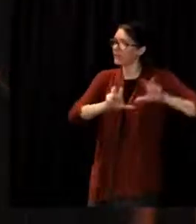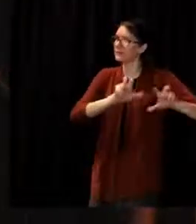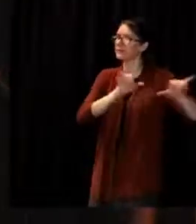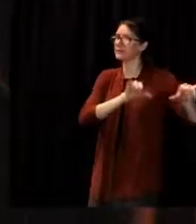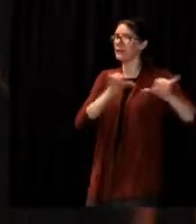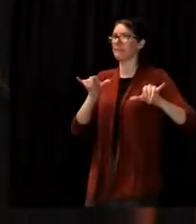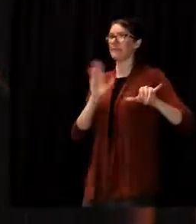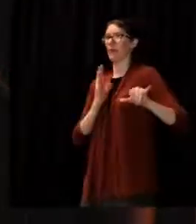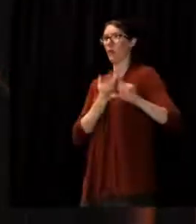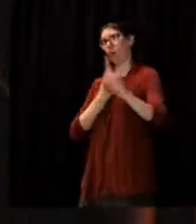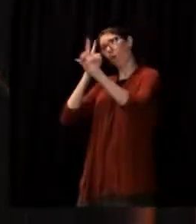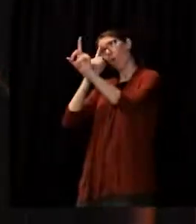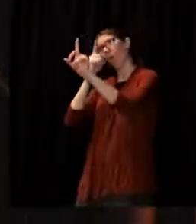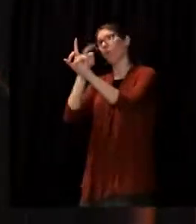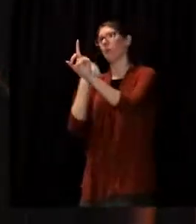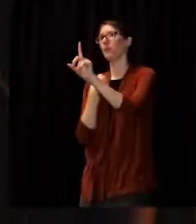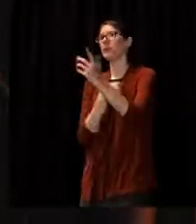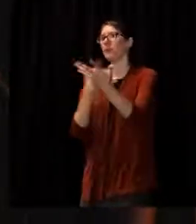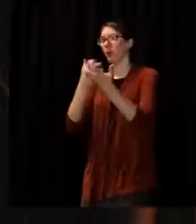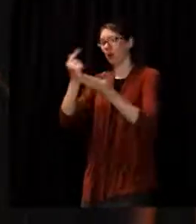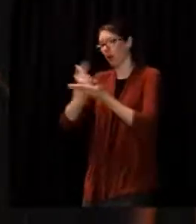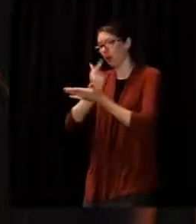sure that the gospel gets out.